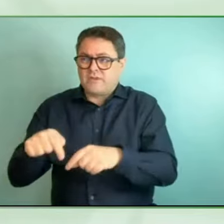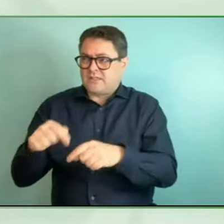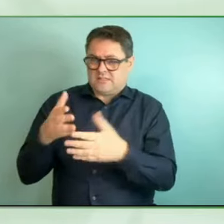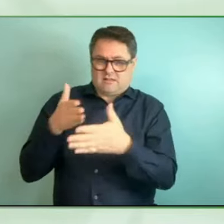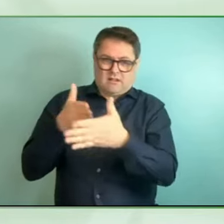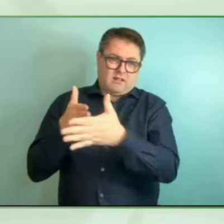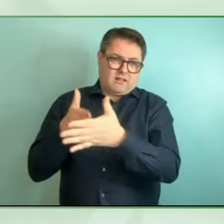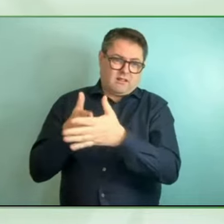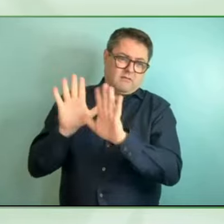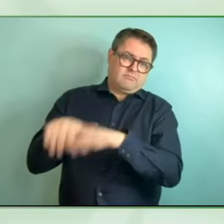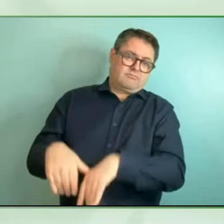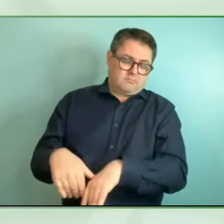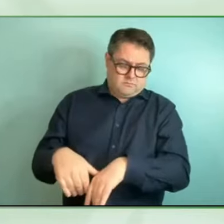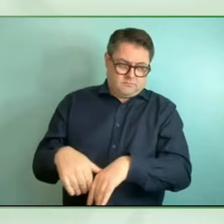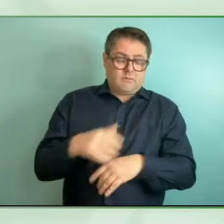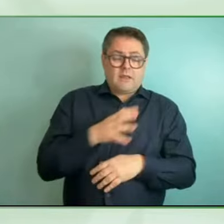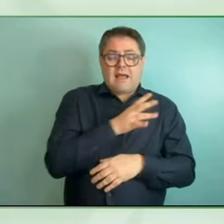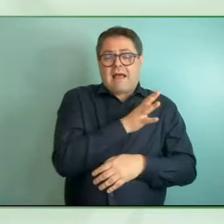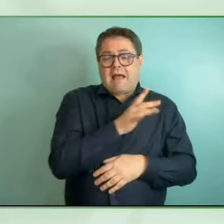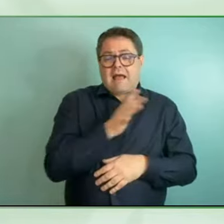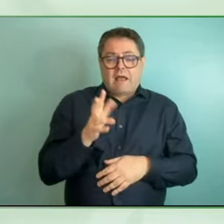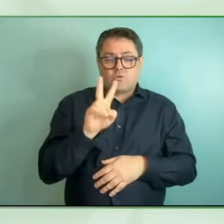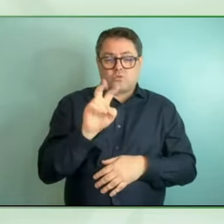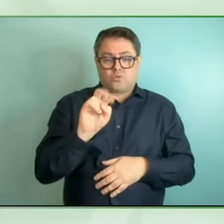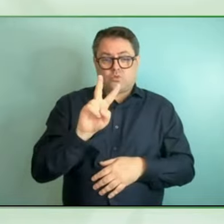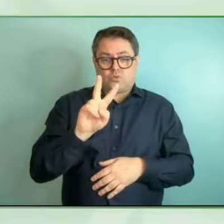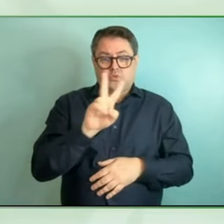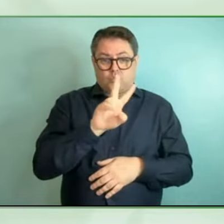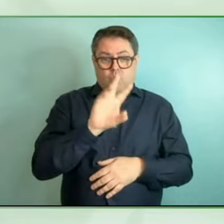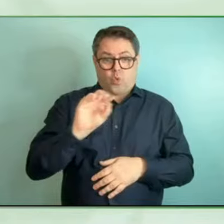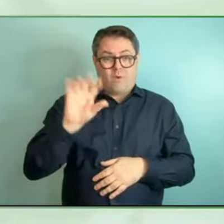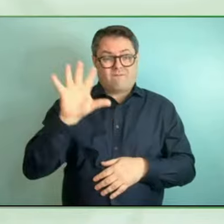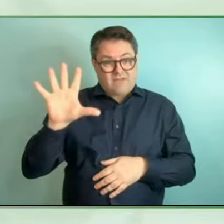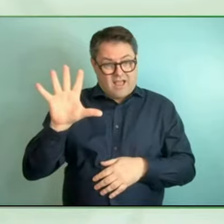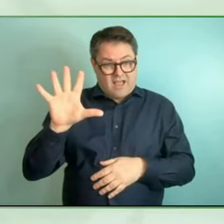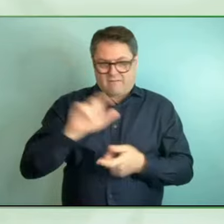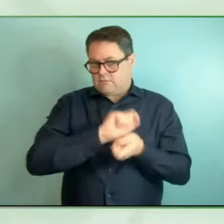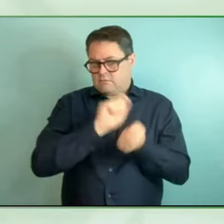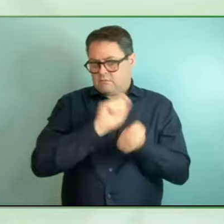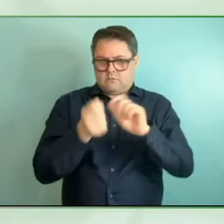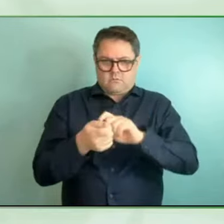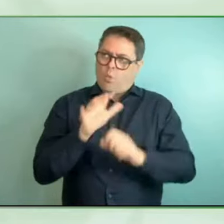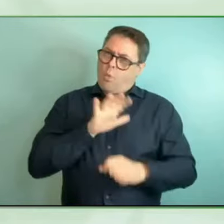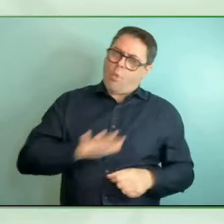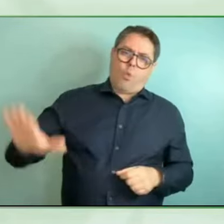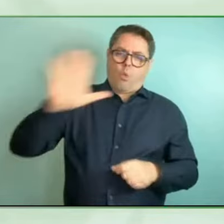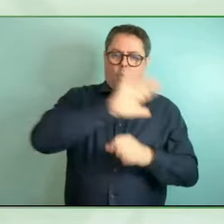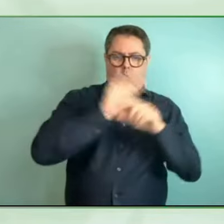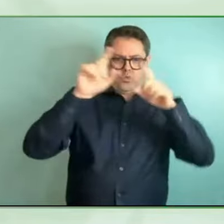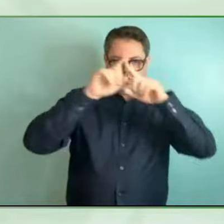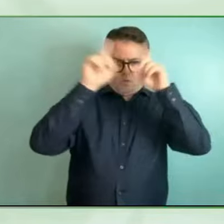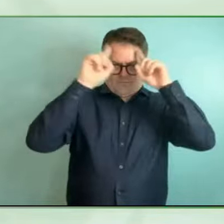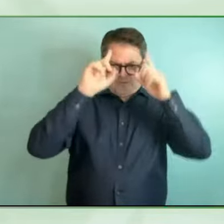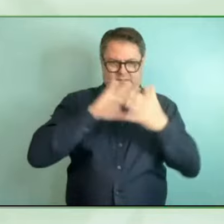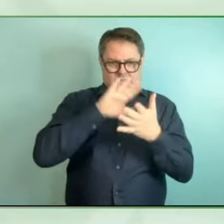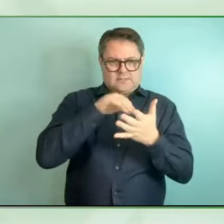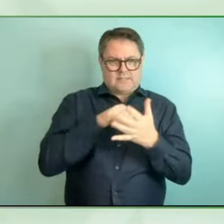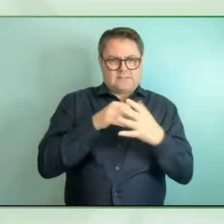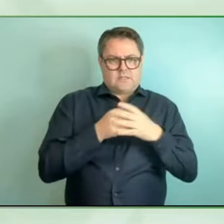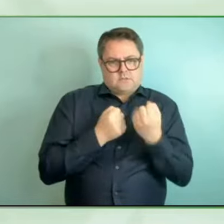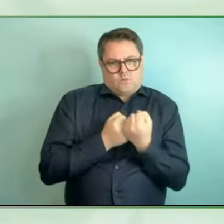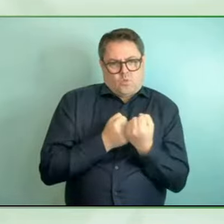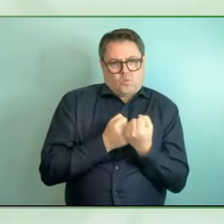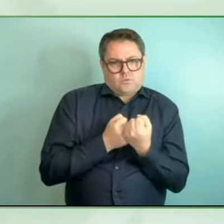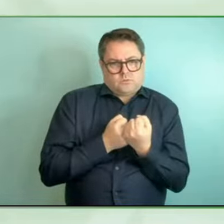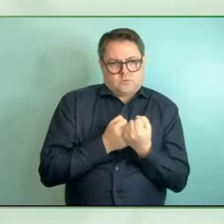after 2005, these support centers were generalized. And what we could see is that the number of students started to